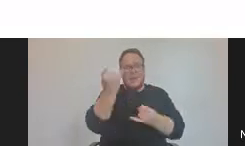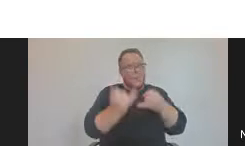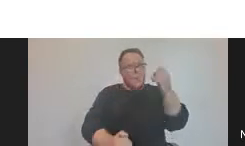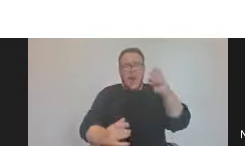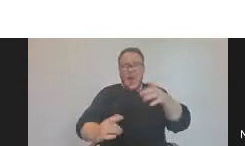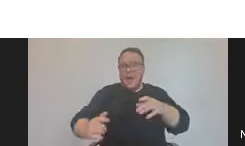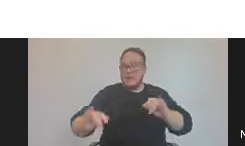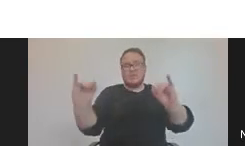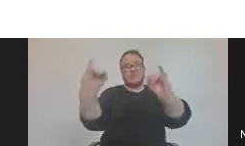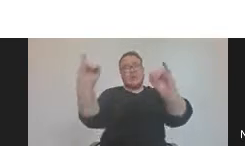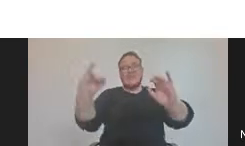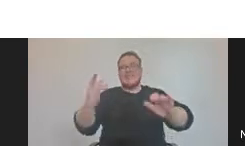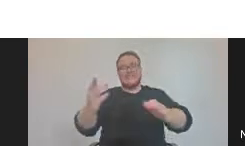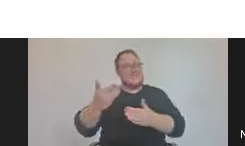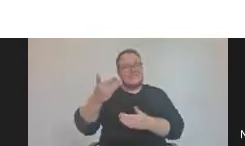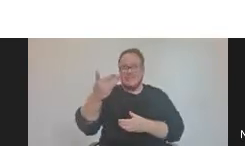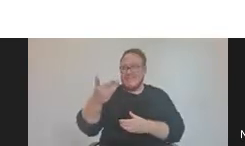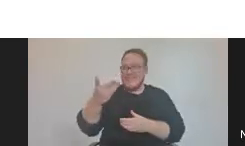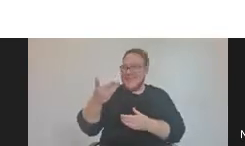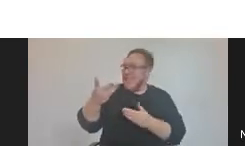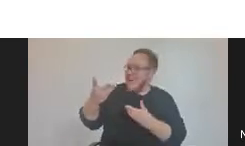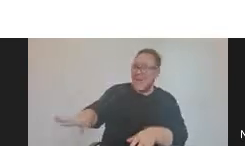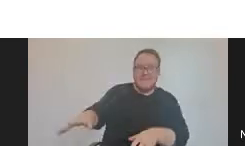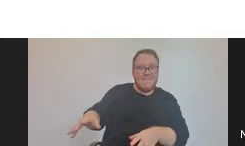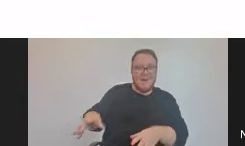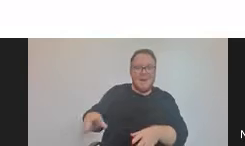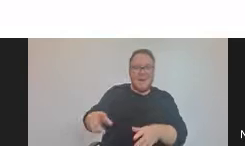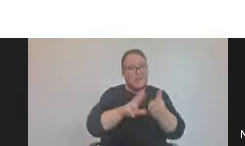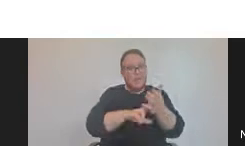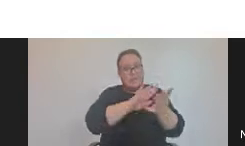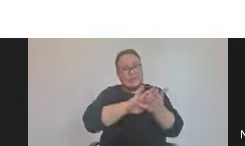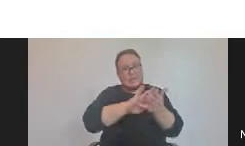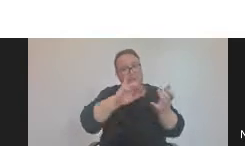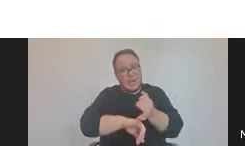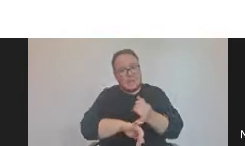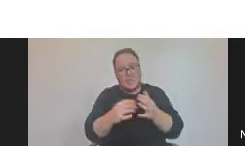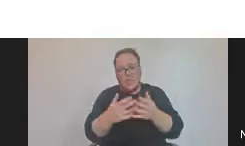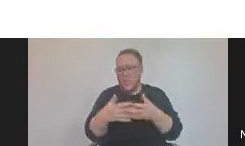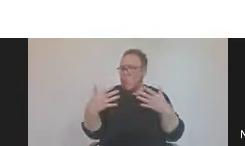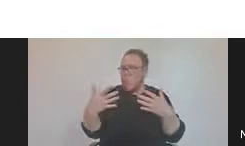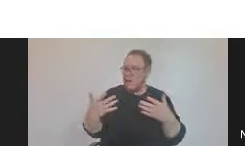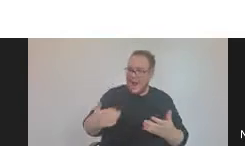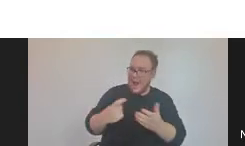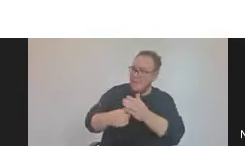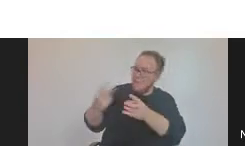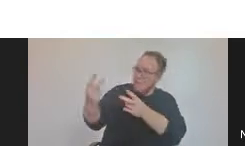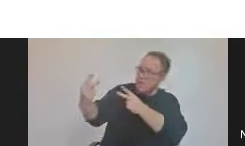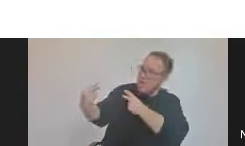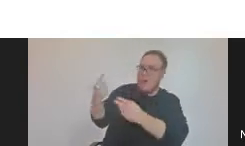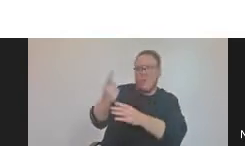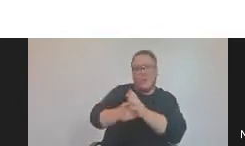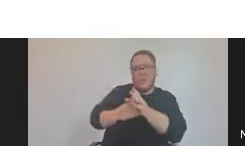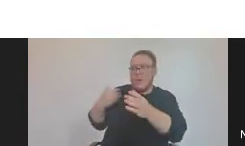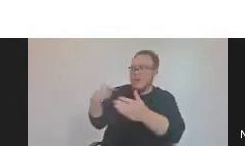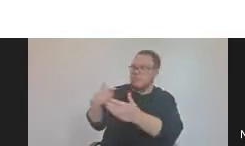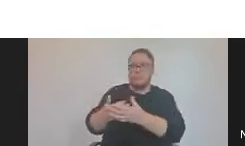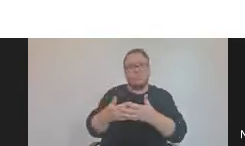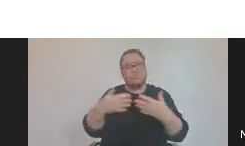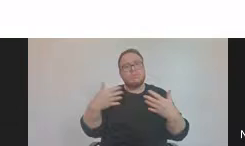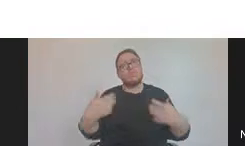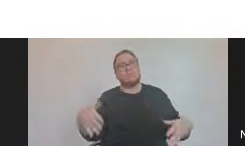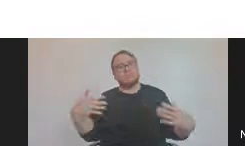and I hope ever will face. And it is amazing just how much we have achieved when we come together as a system, put our organisational imperatives